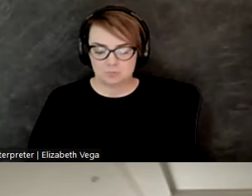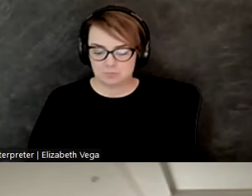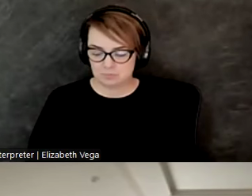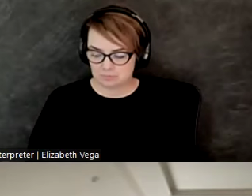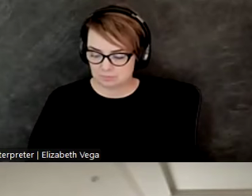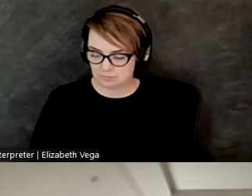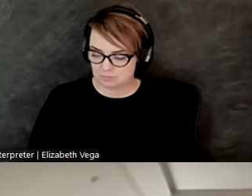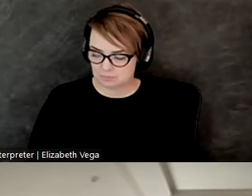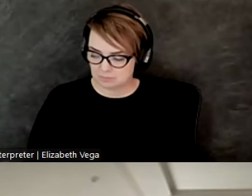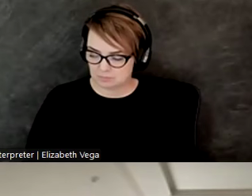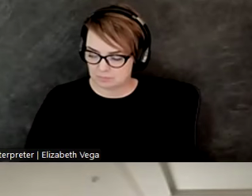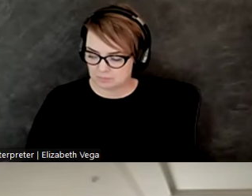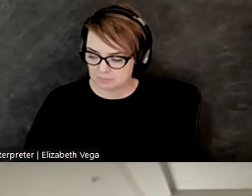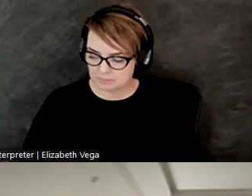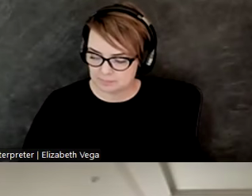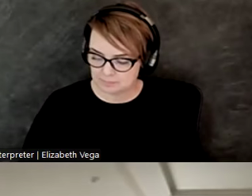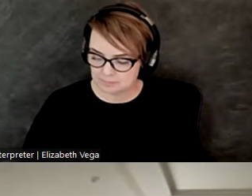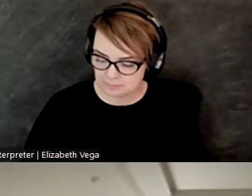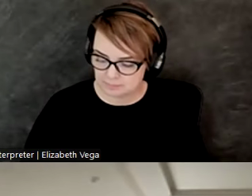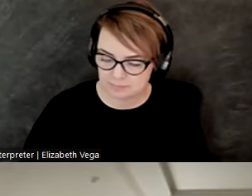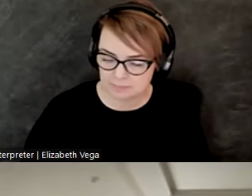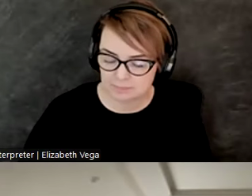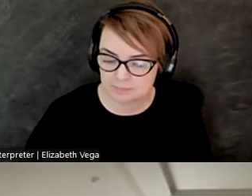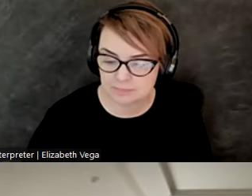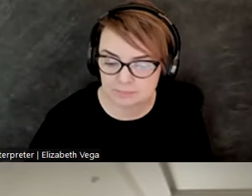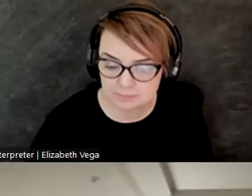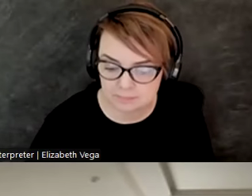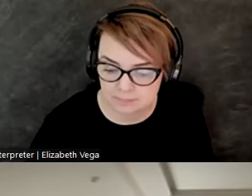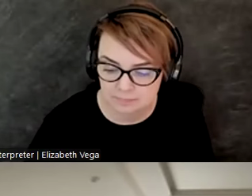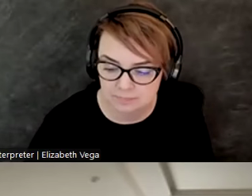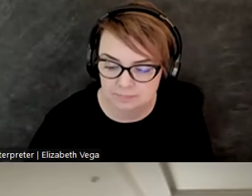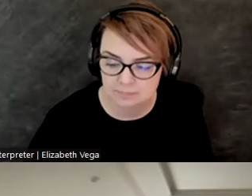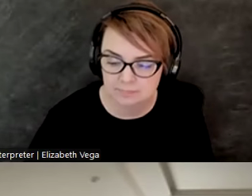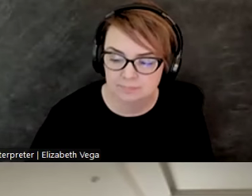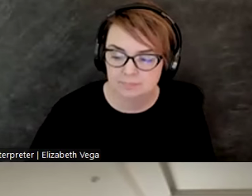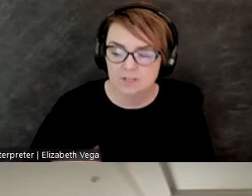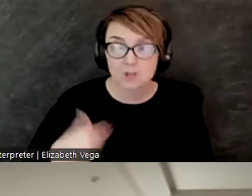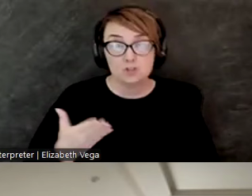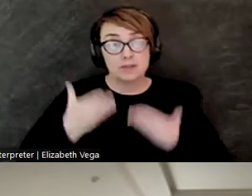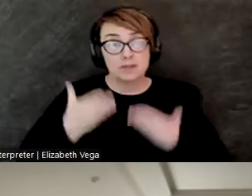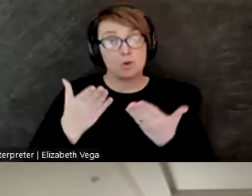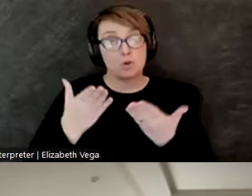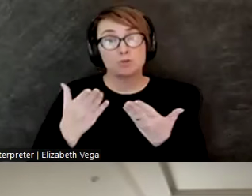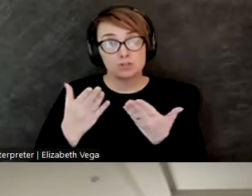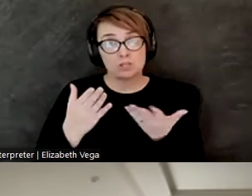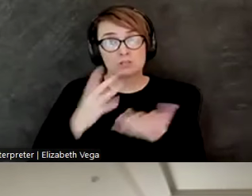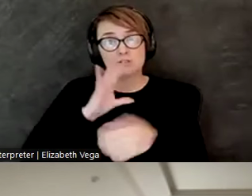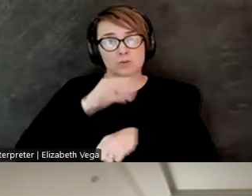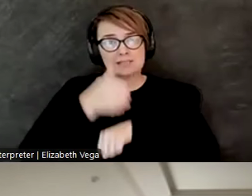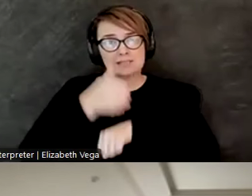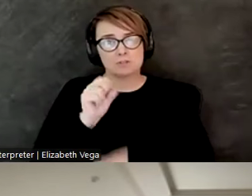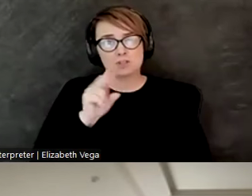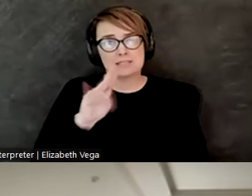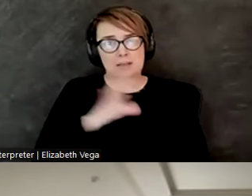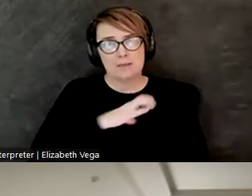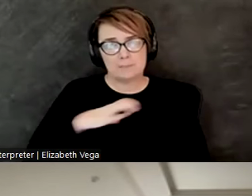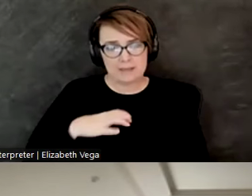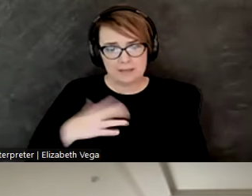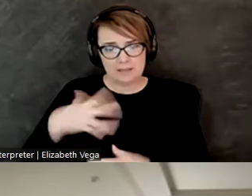motion to establish a subcommittee comprised of two advisory committee members